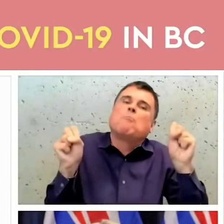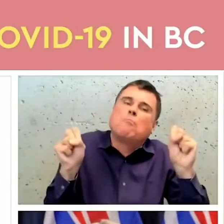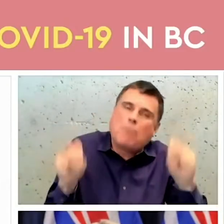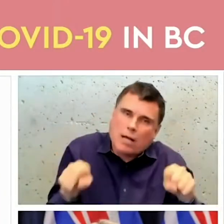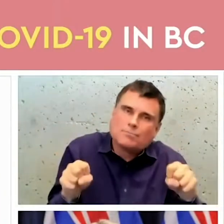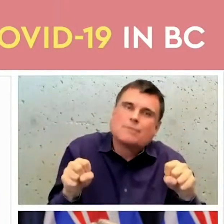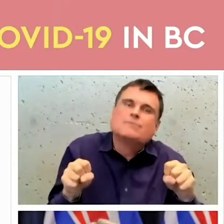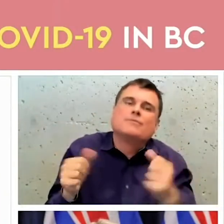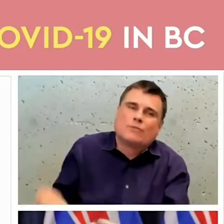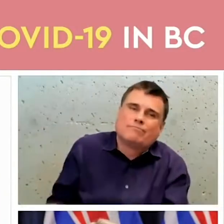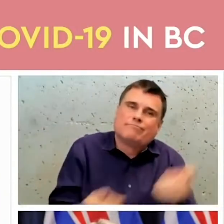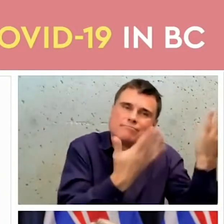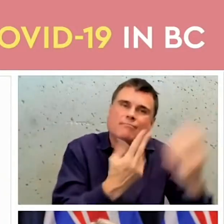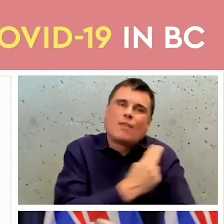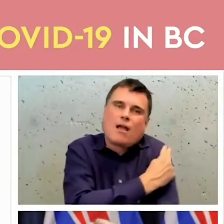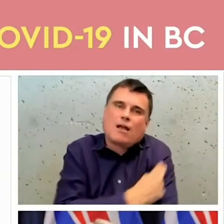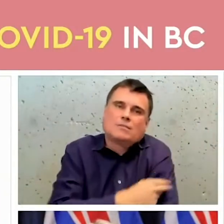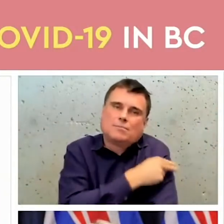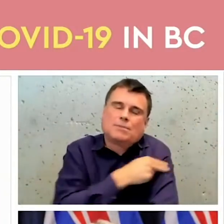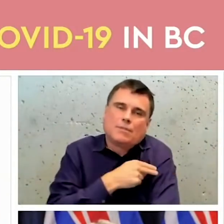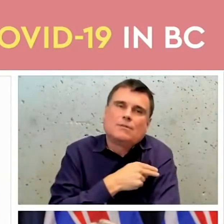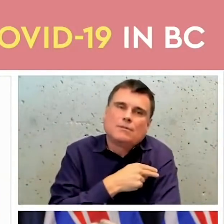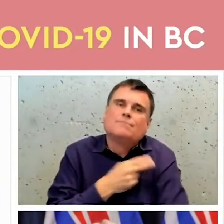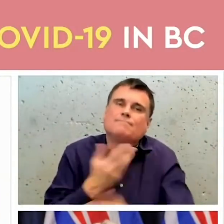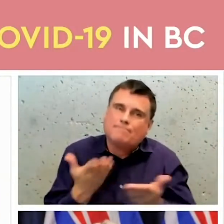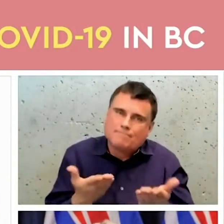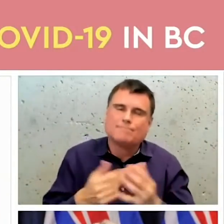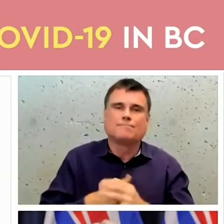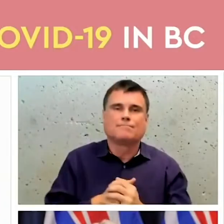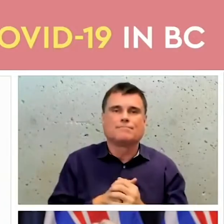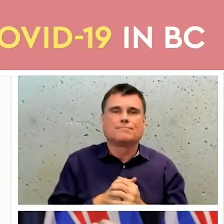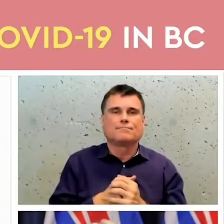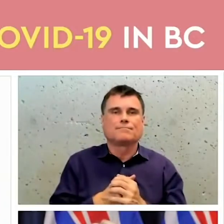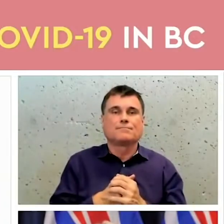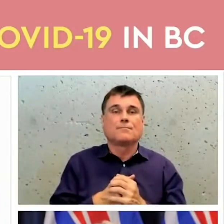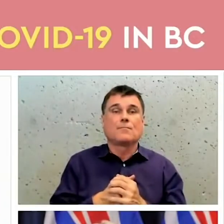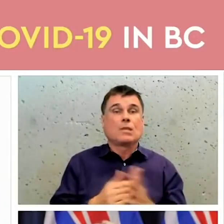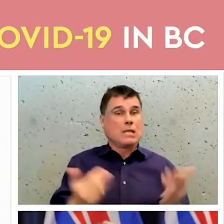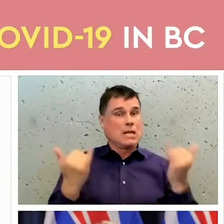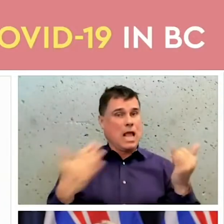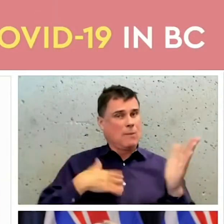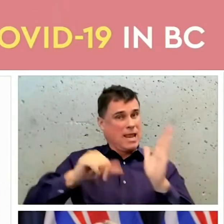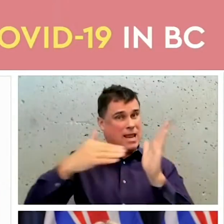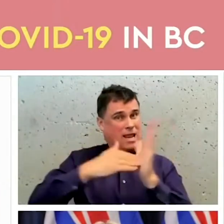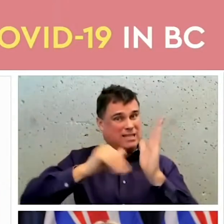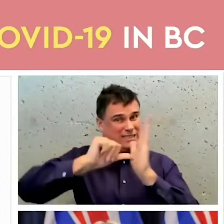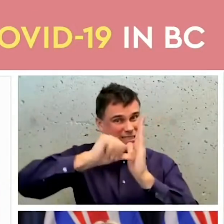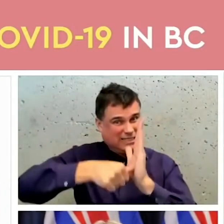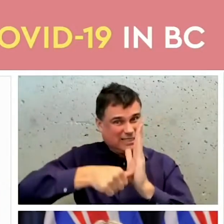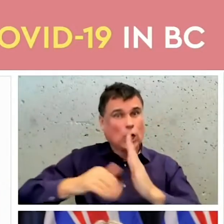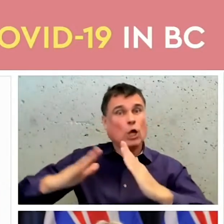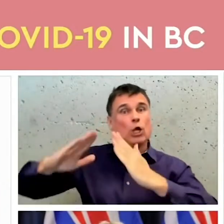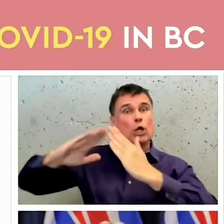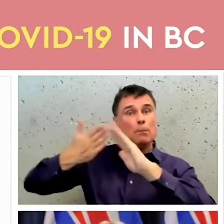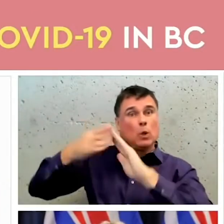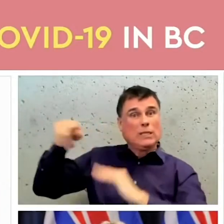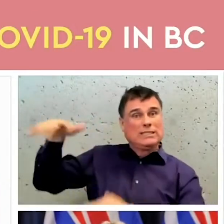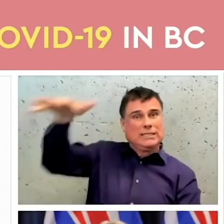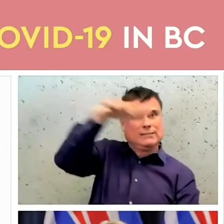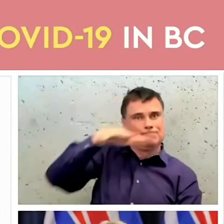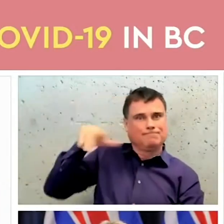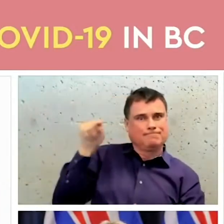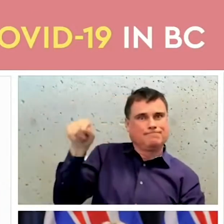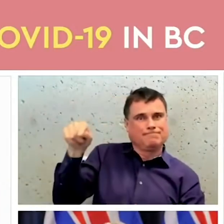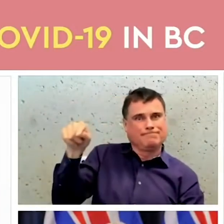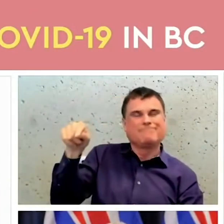what we see is that the cases in children reflect transmission in communities. And transmission in communities reflects the protection